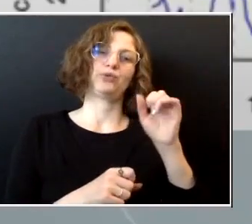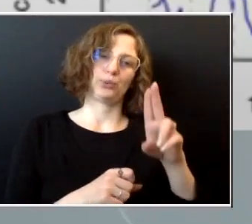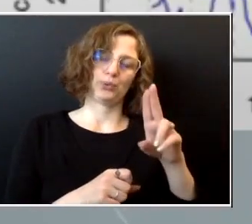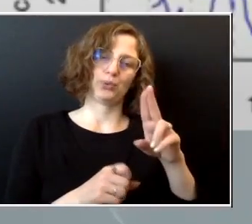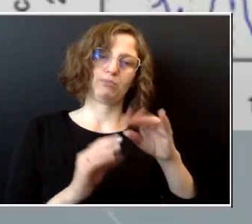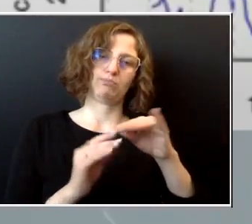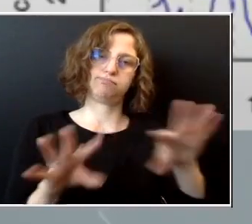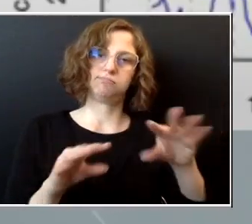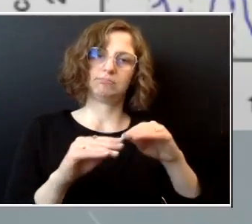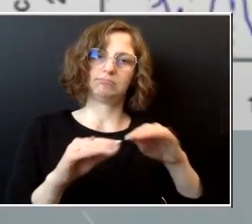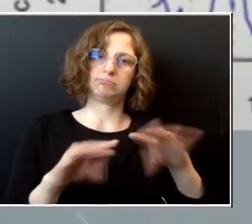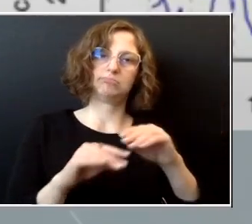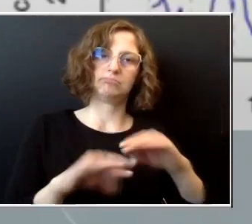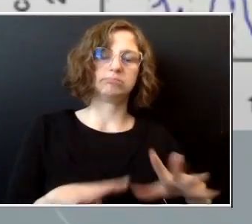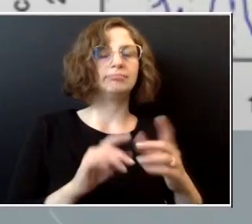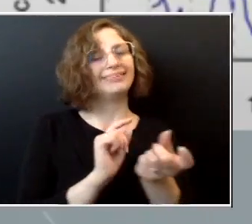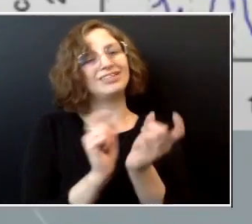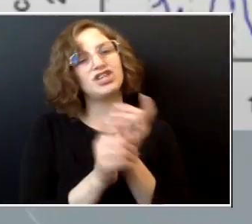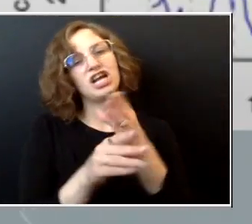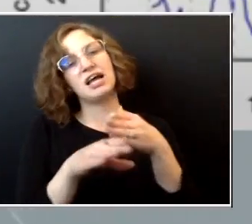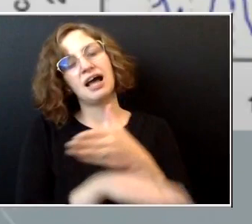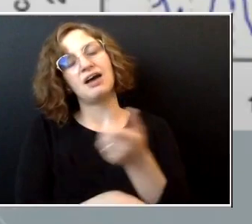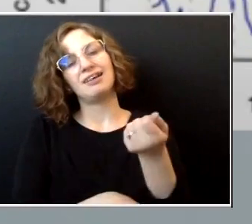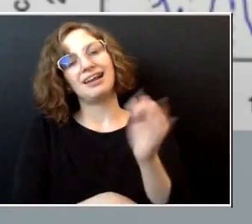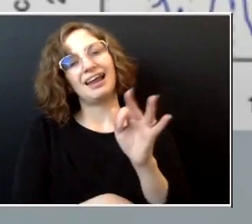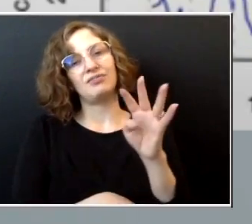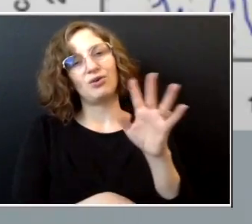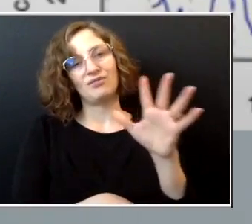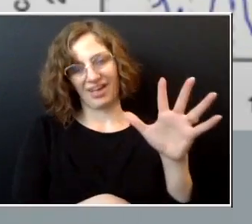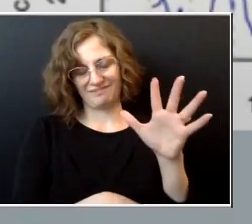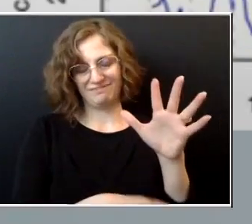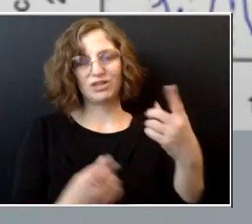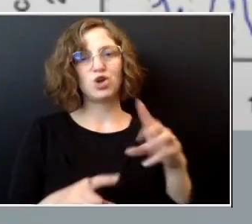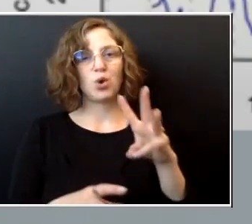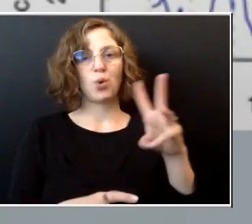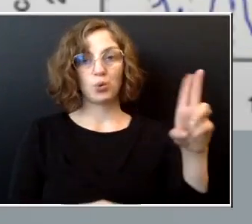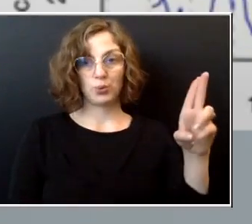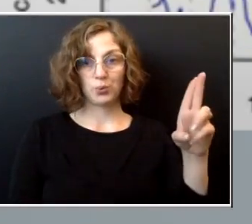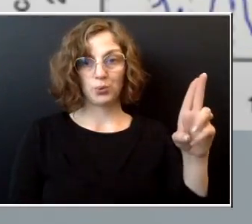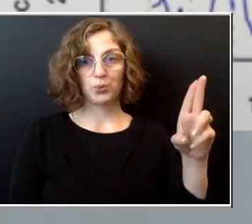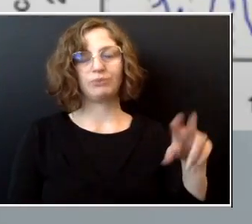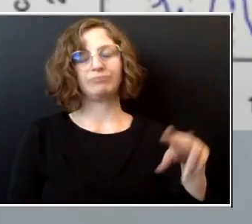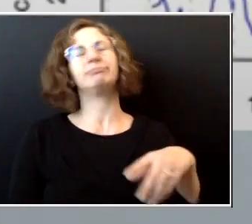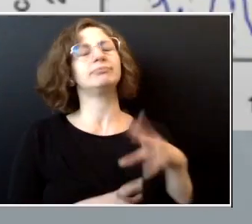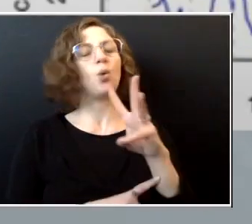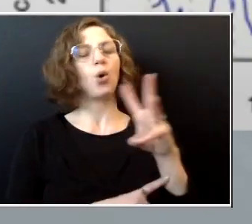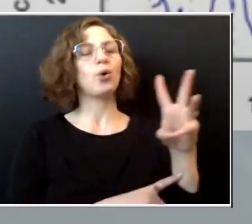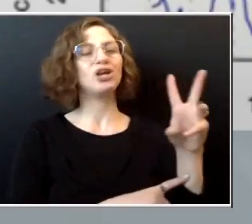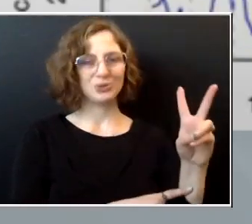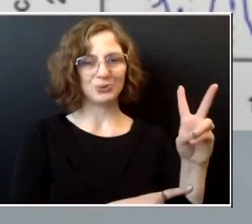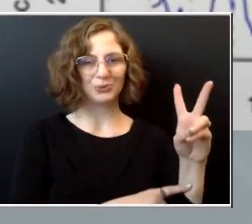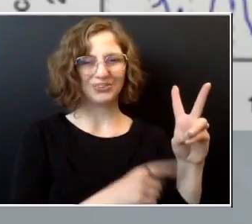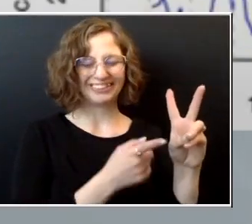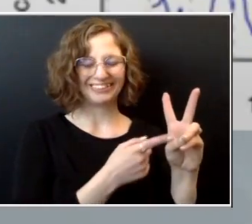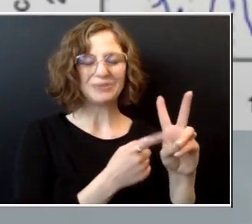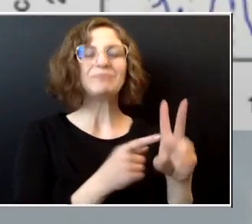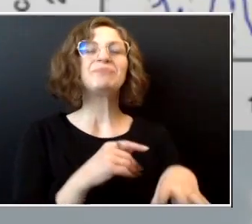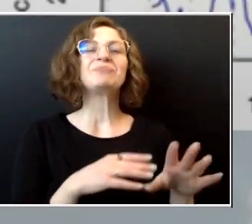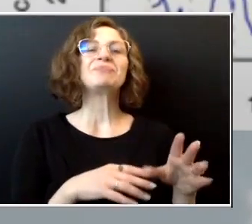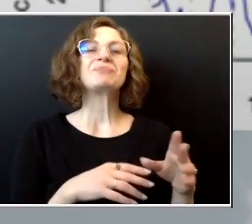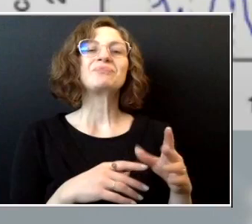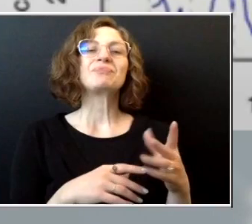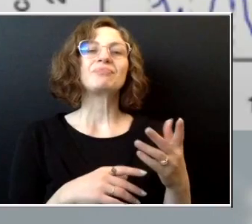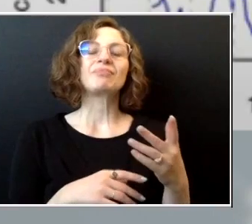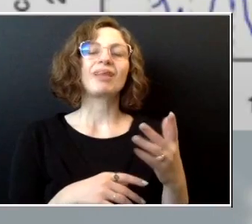after about 1945 during the Second World War to the more predictable yearly cycle. The best theory about that is